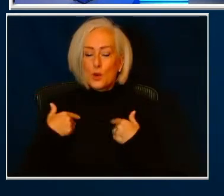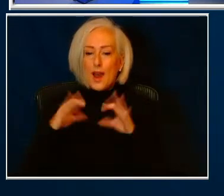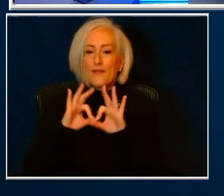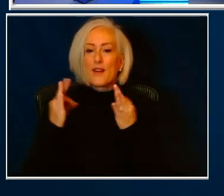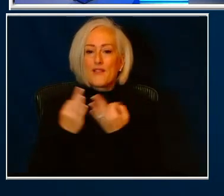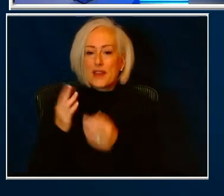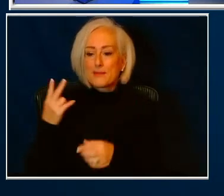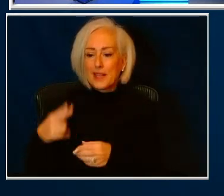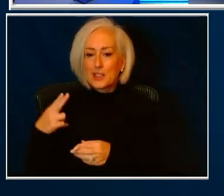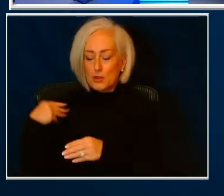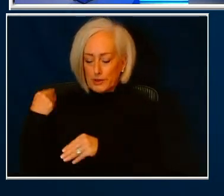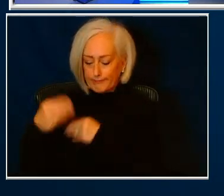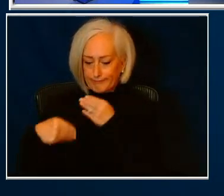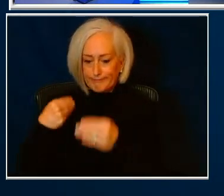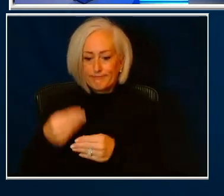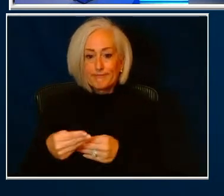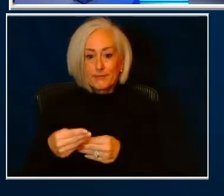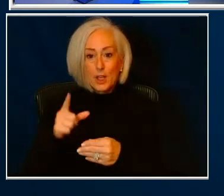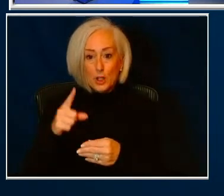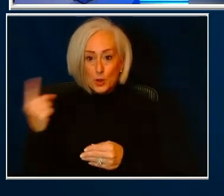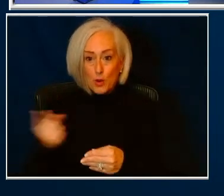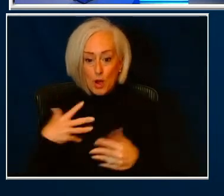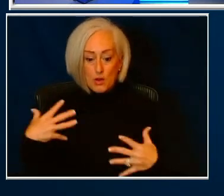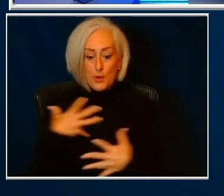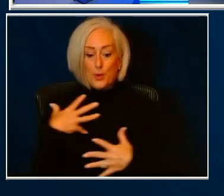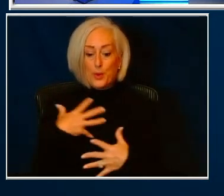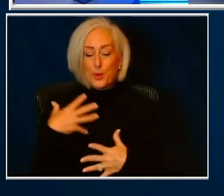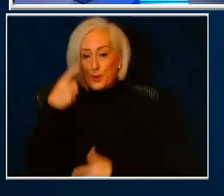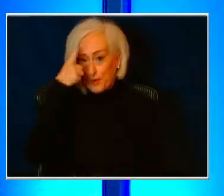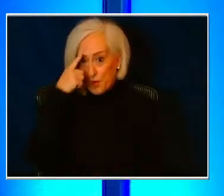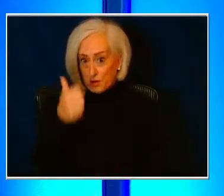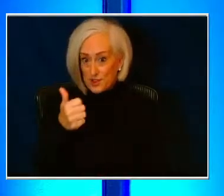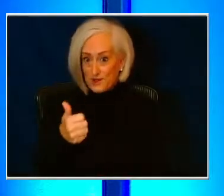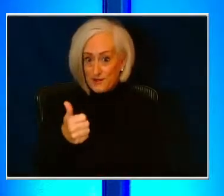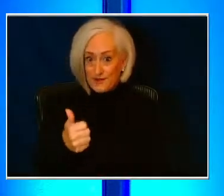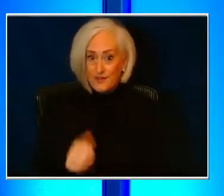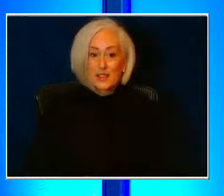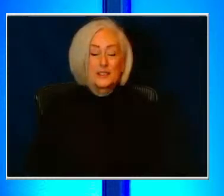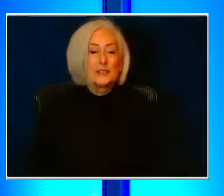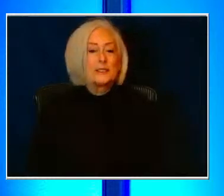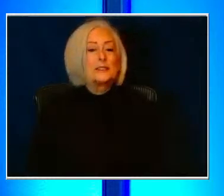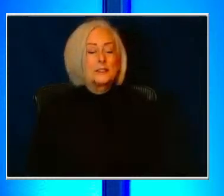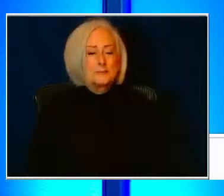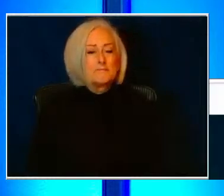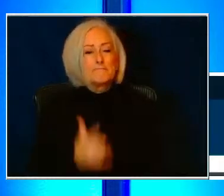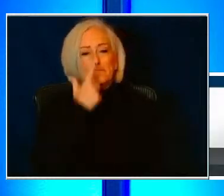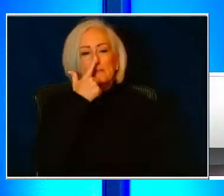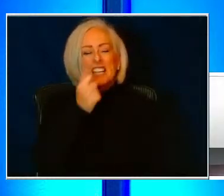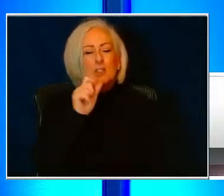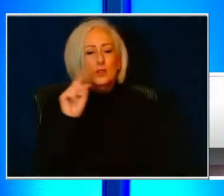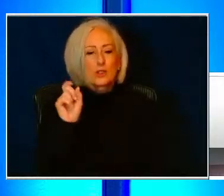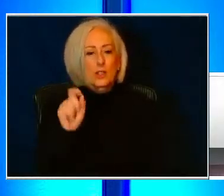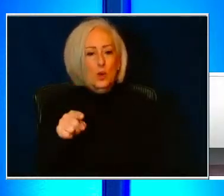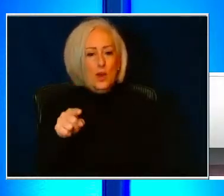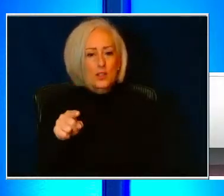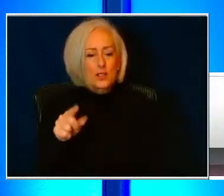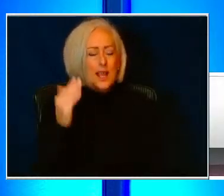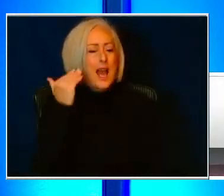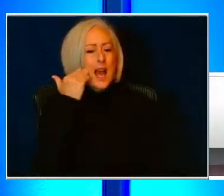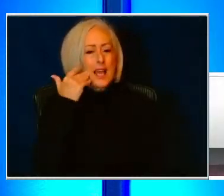this looming fear for you? That's an interesting question, because even though there was a history in our